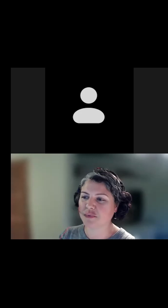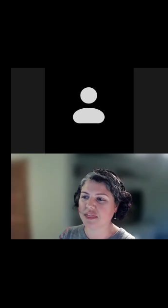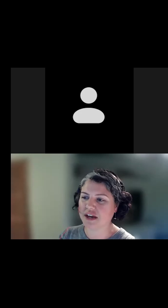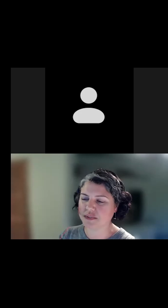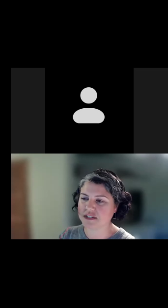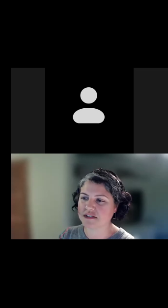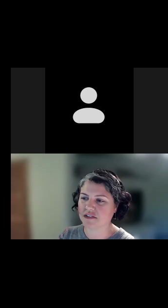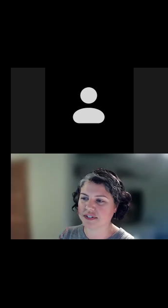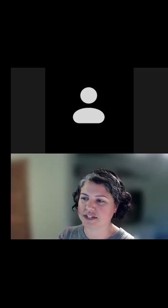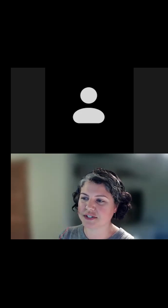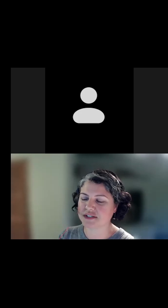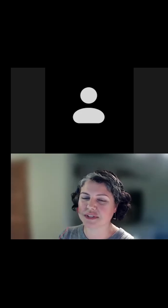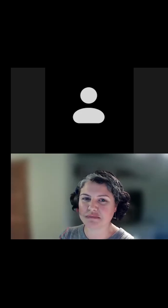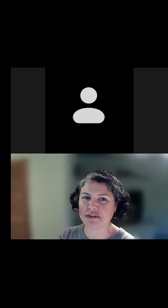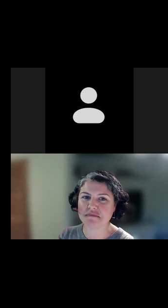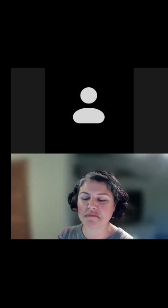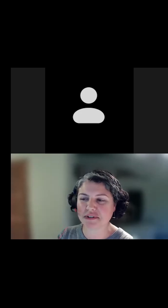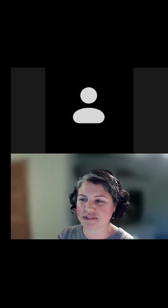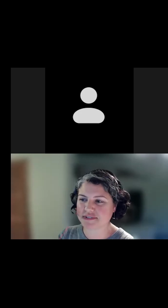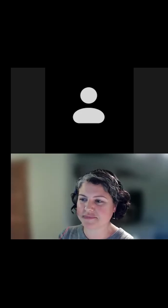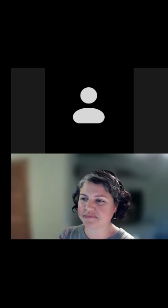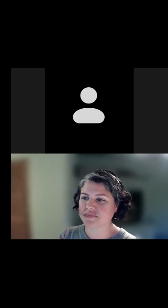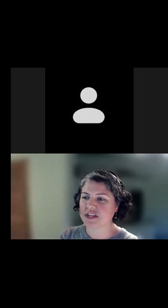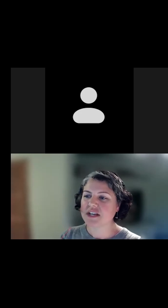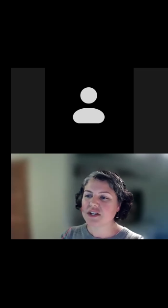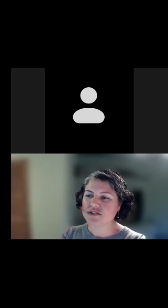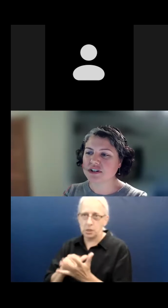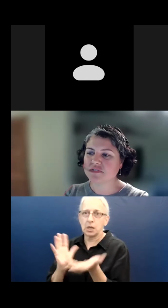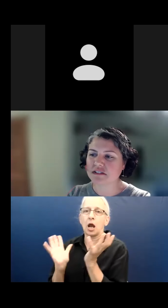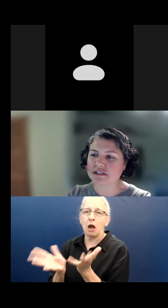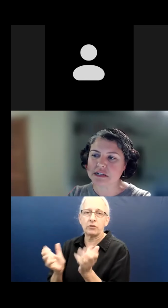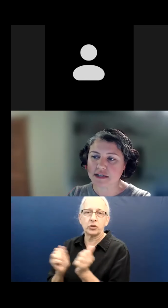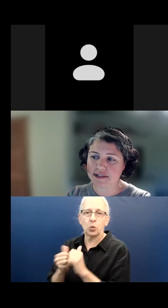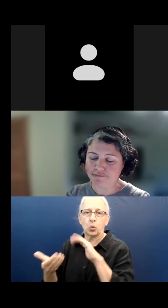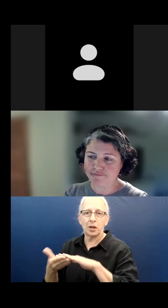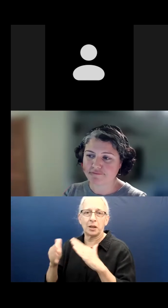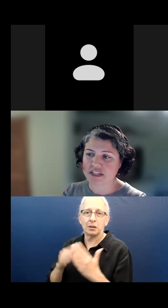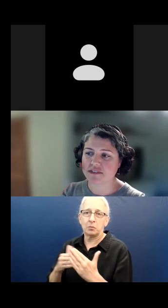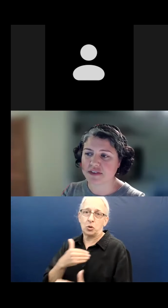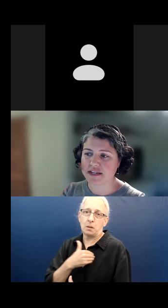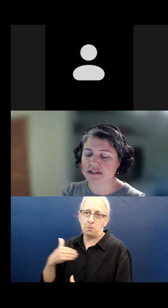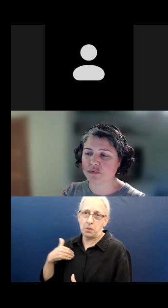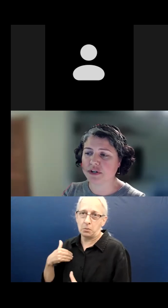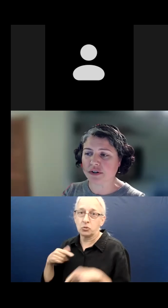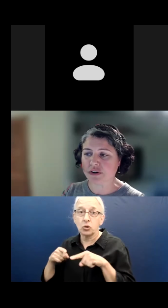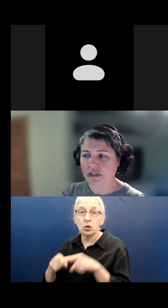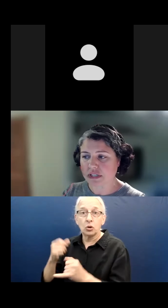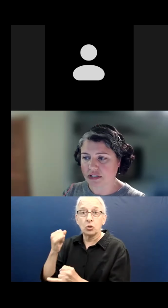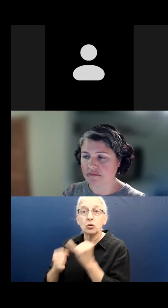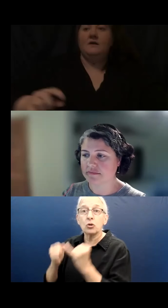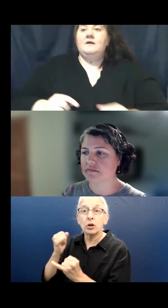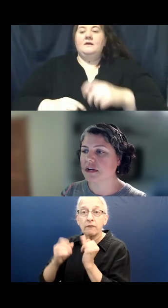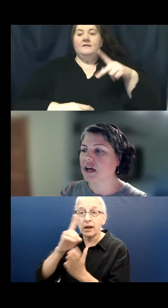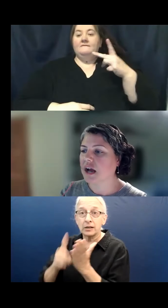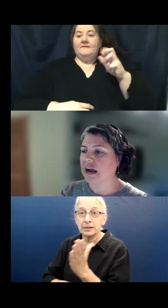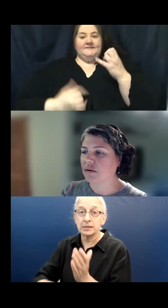over 1,000 conversations with community members. During final design, the phase that we are currently